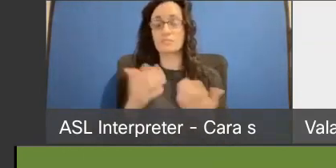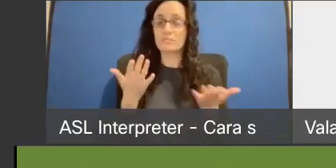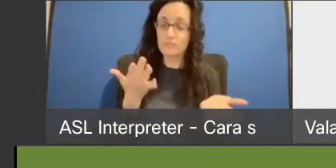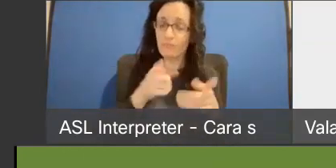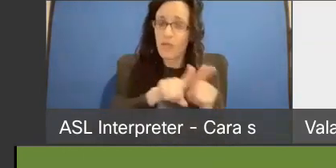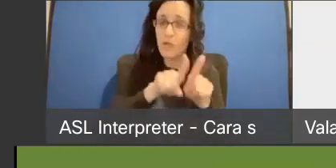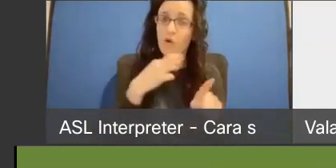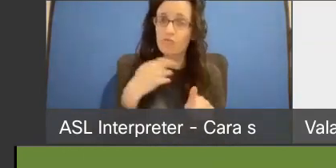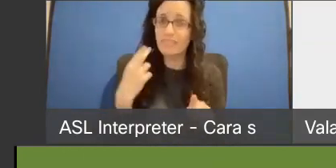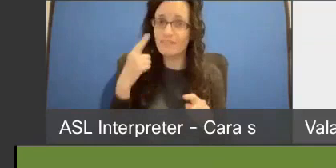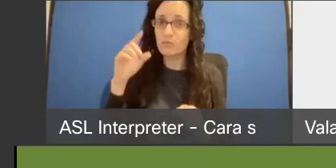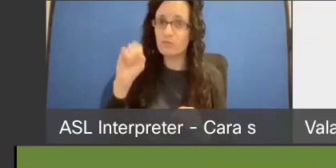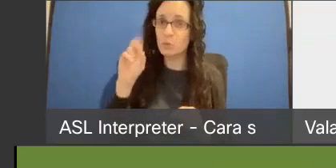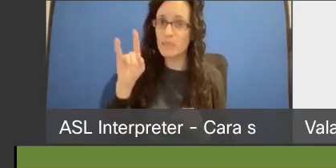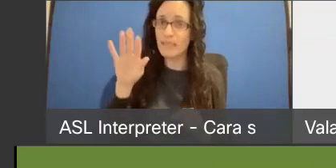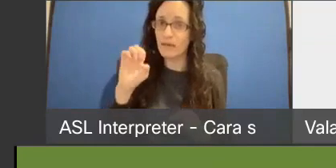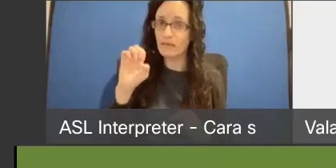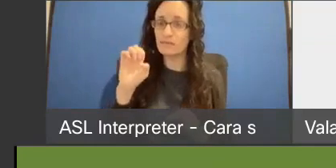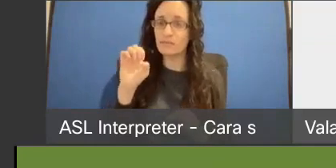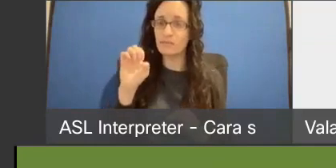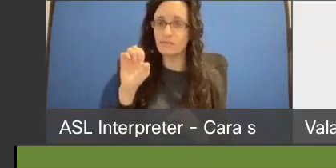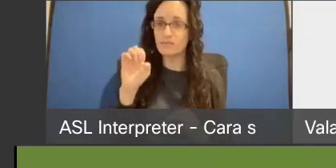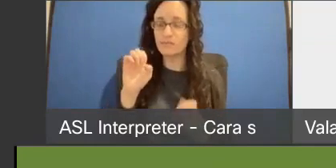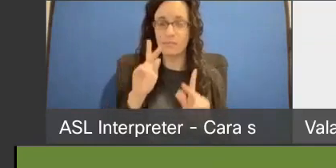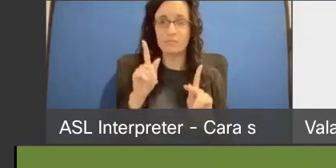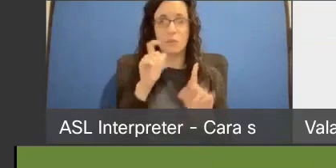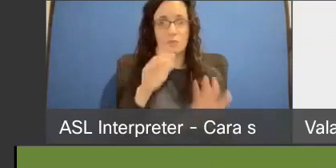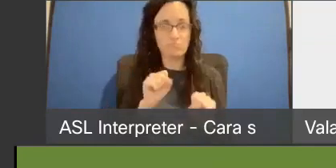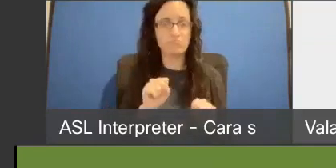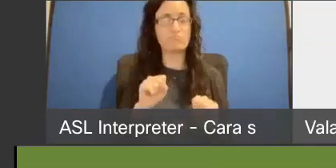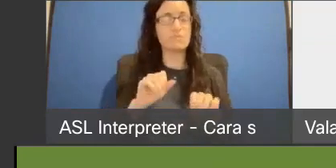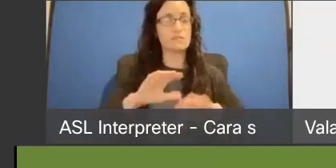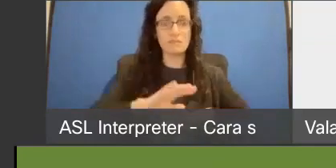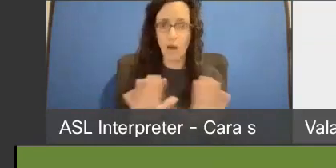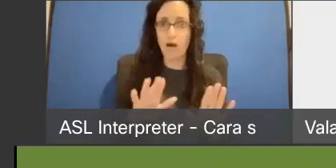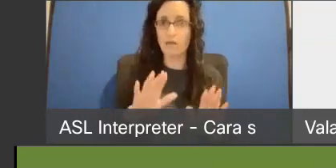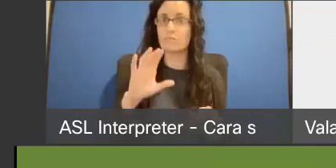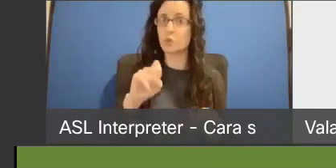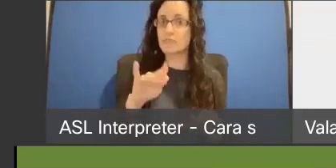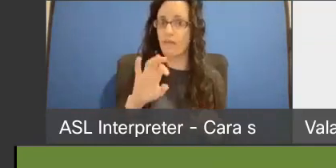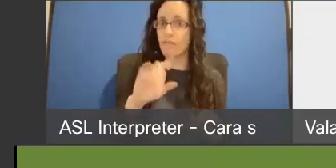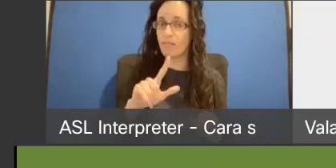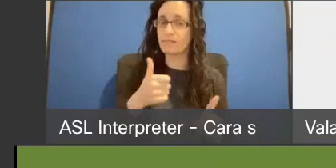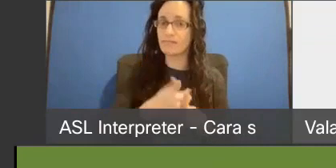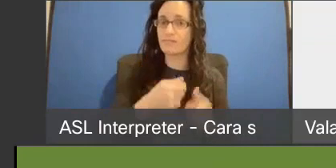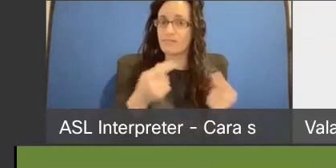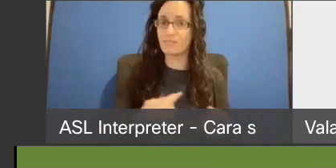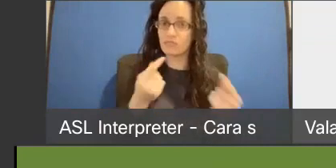suicide. People who engage in non-suicidal self-injury may be at elevated risk of